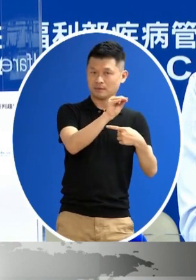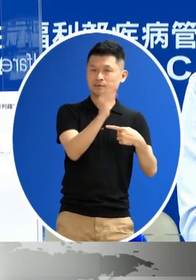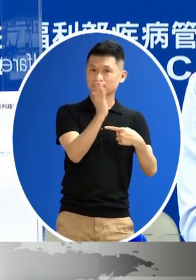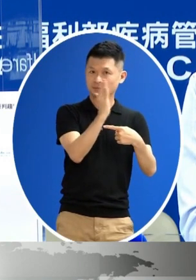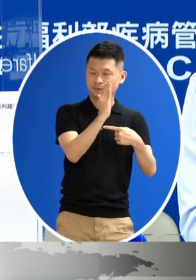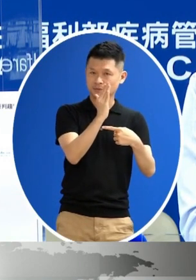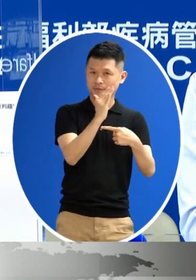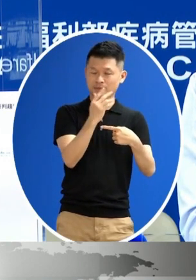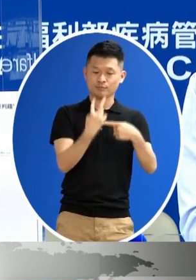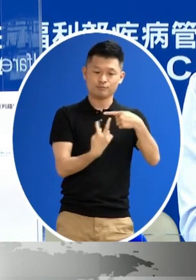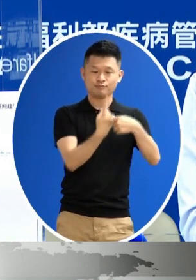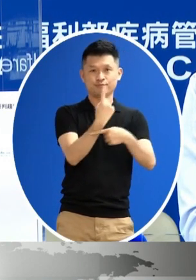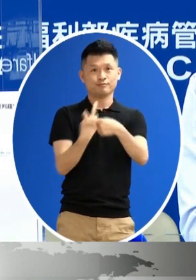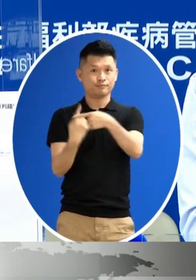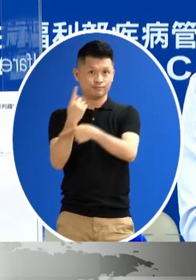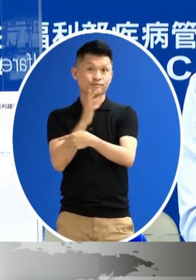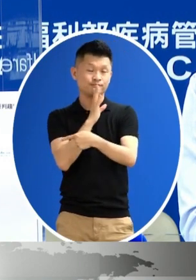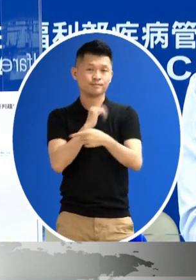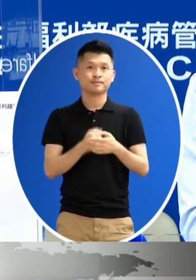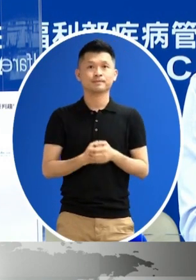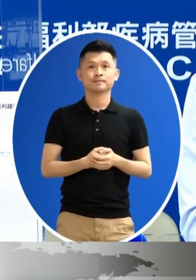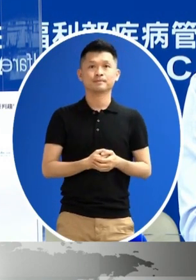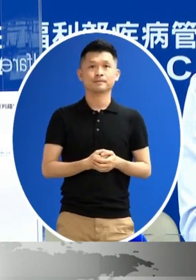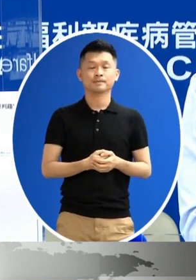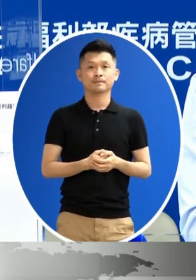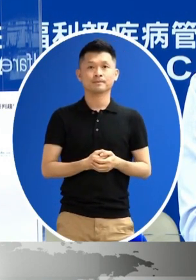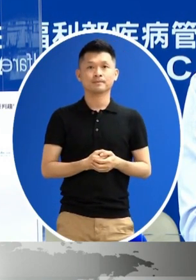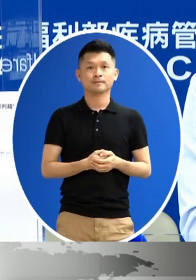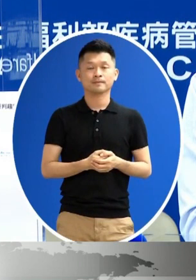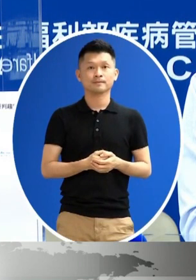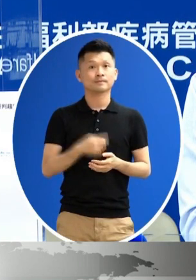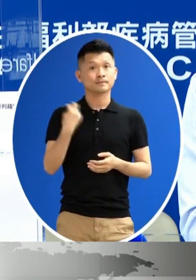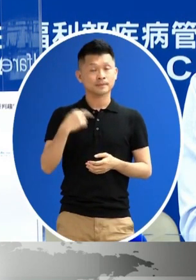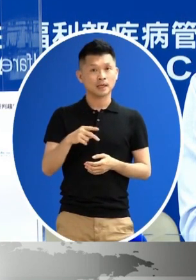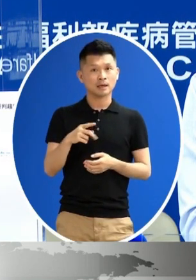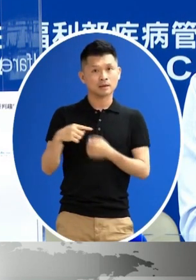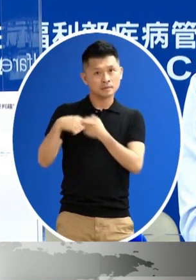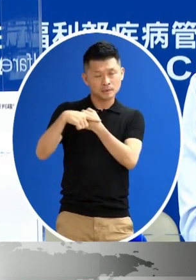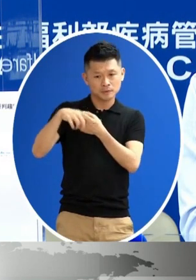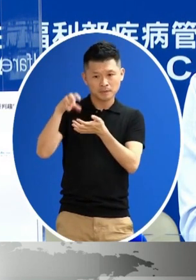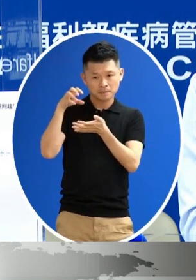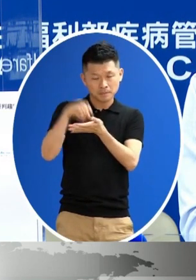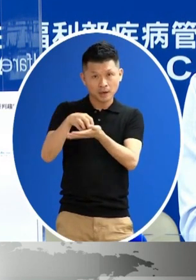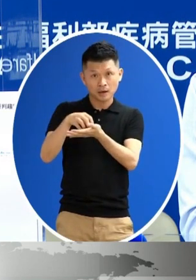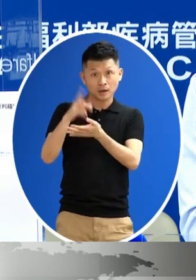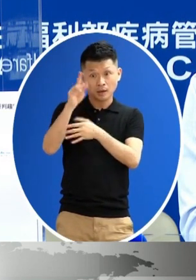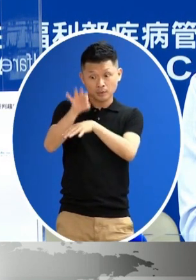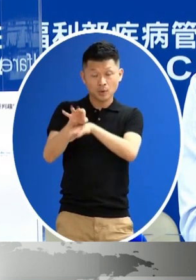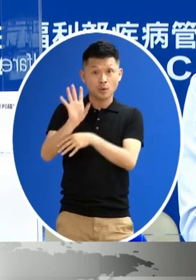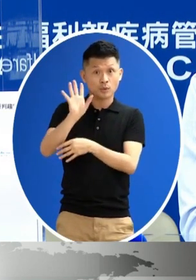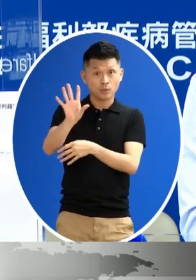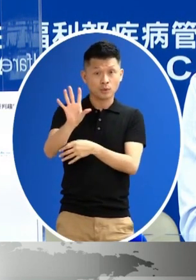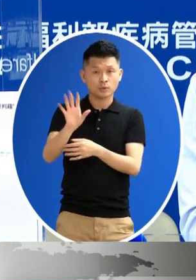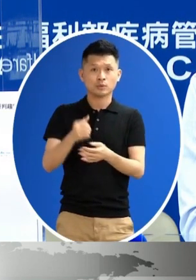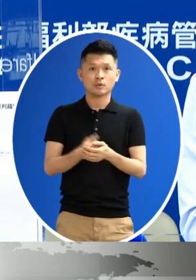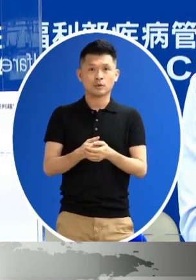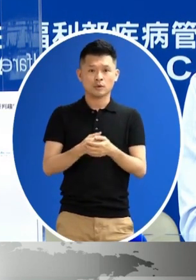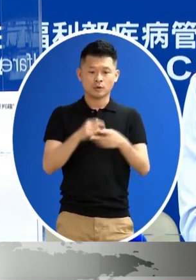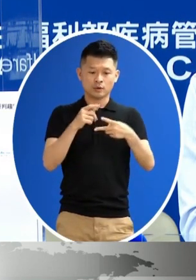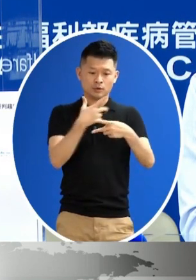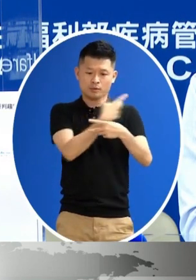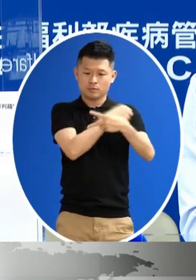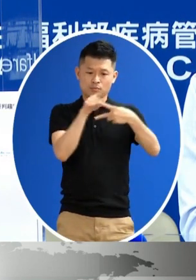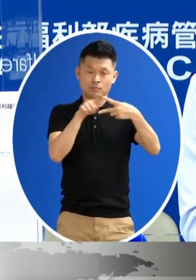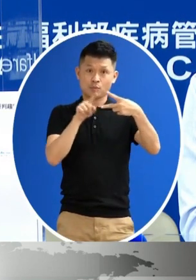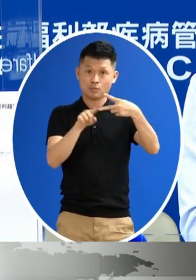the figure of 4 million people. Our overall goal is still to administer first shots to many people as soon as possible,